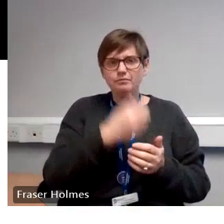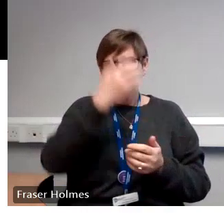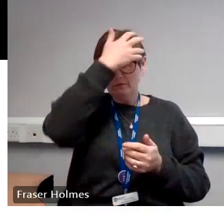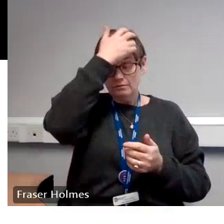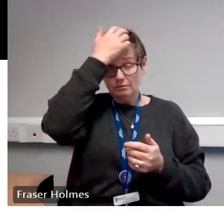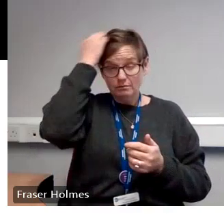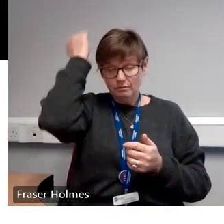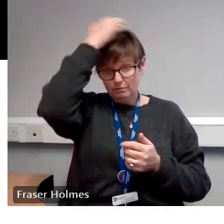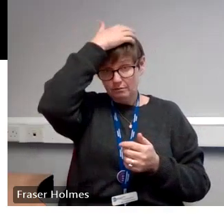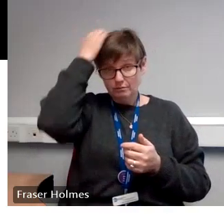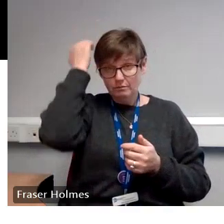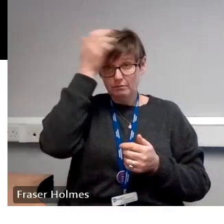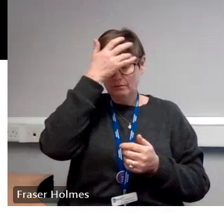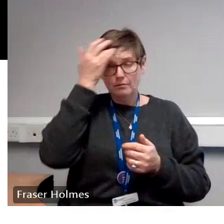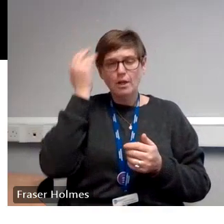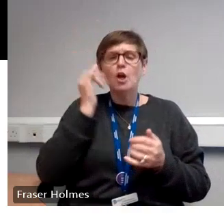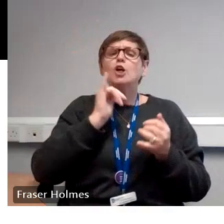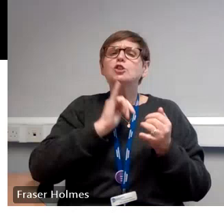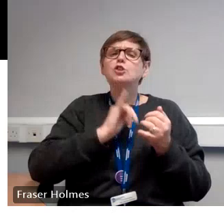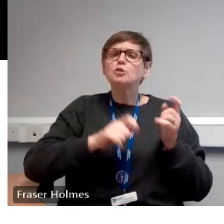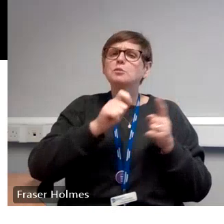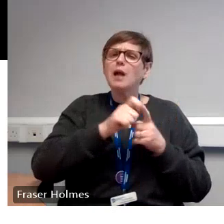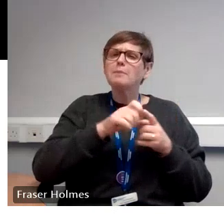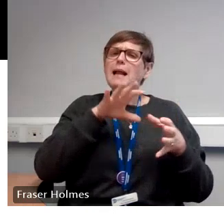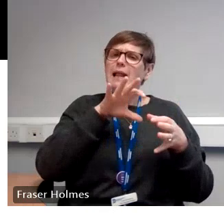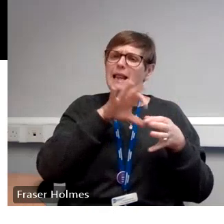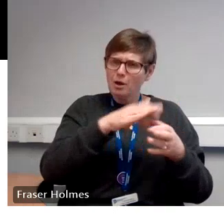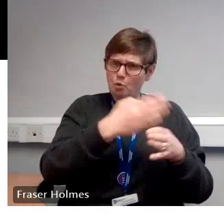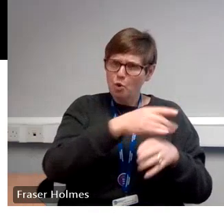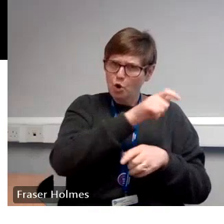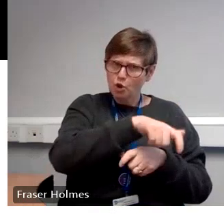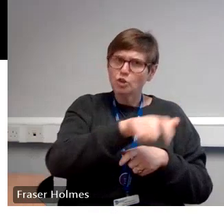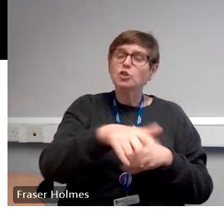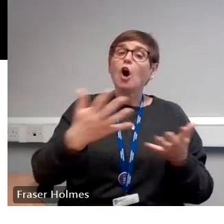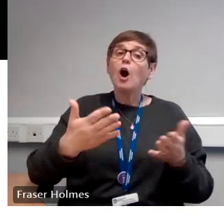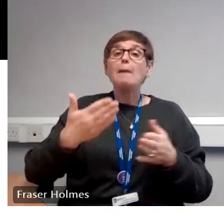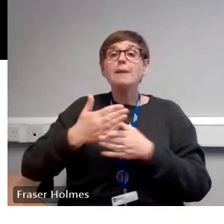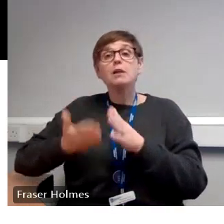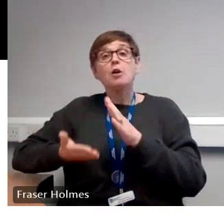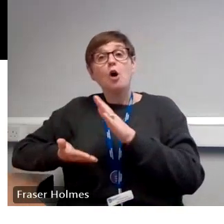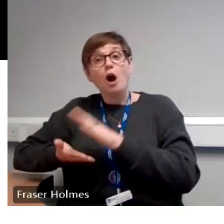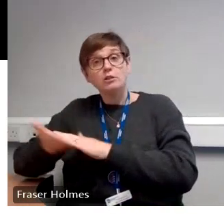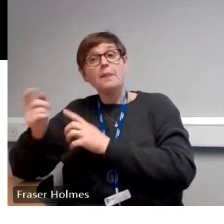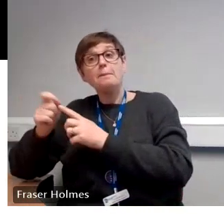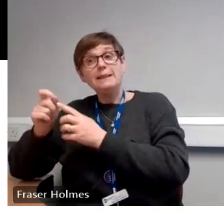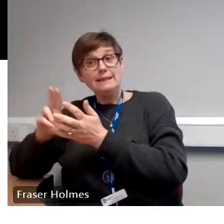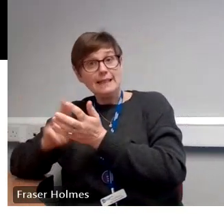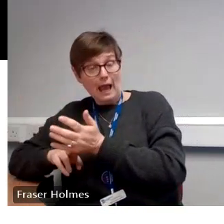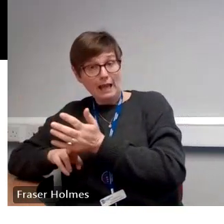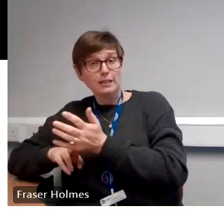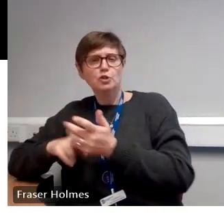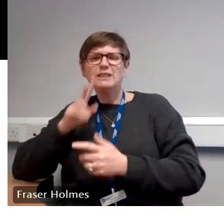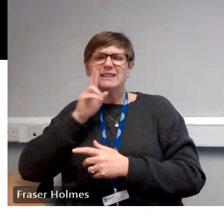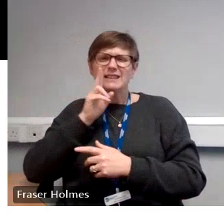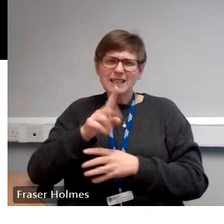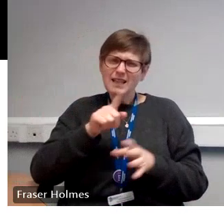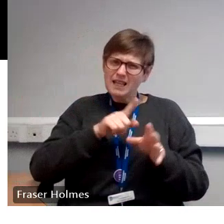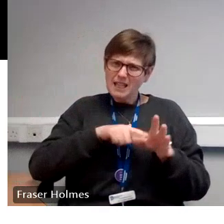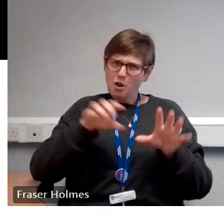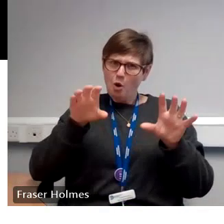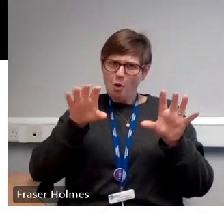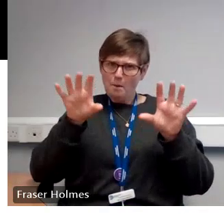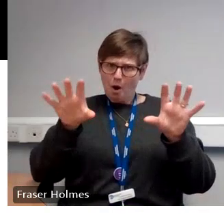So social prescribing link workers are either employed directly by their PCN. So you can see in the yellow boxes, all